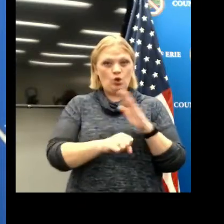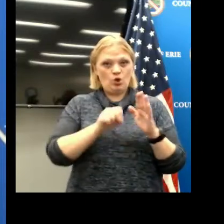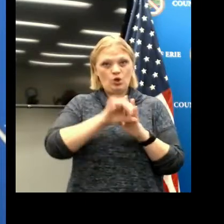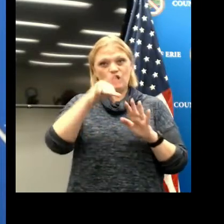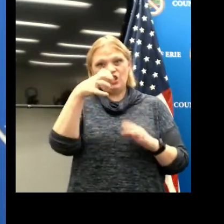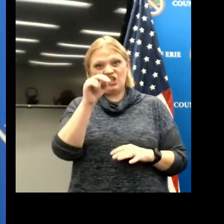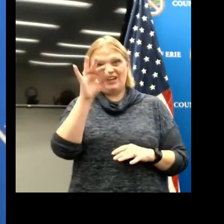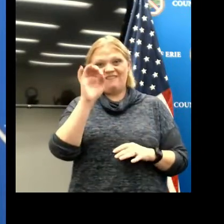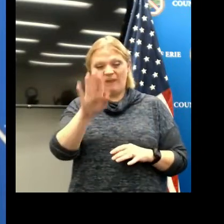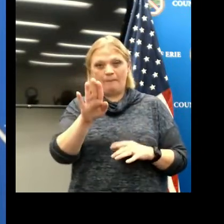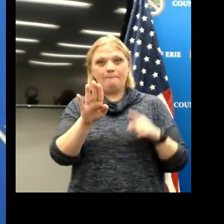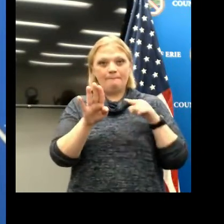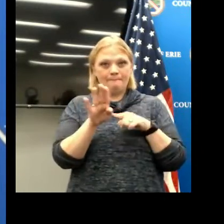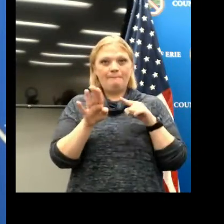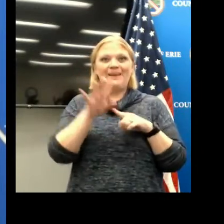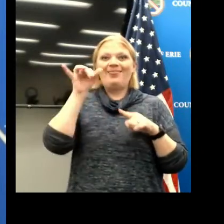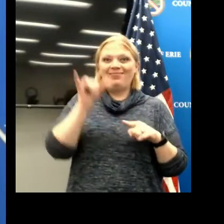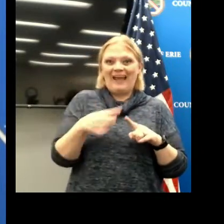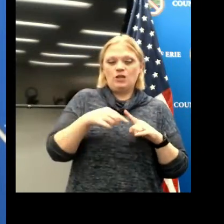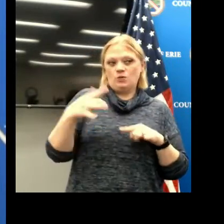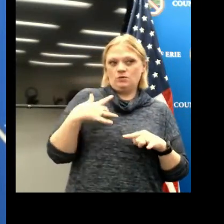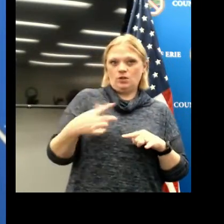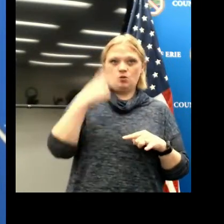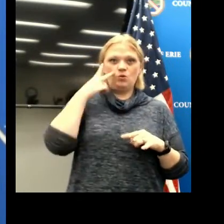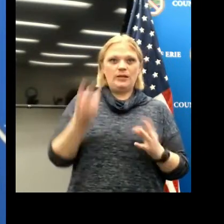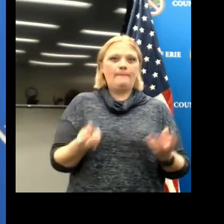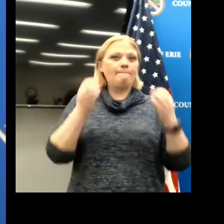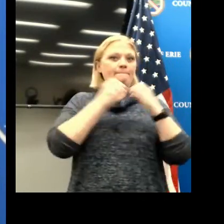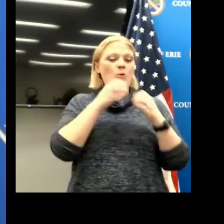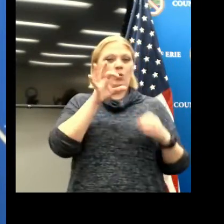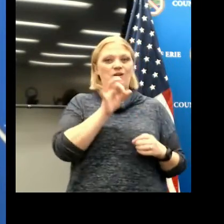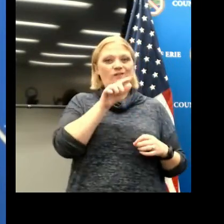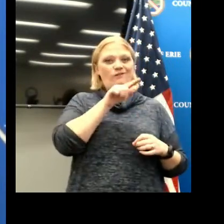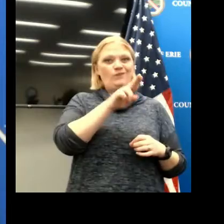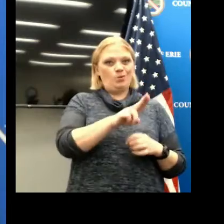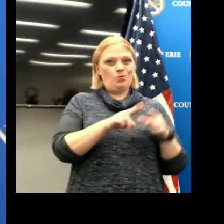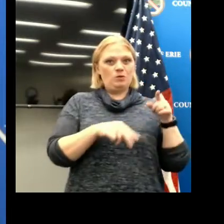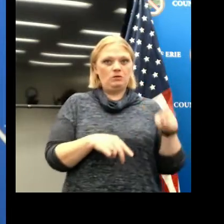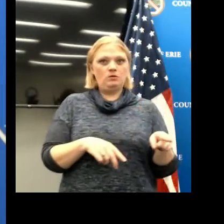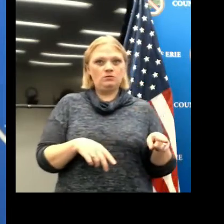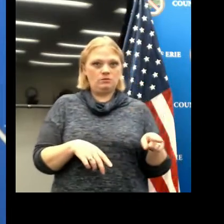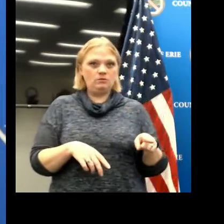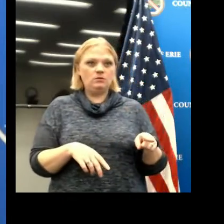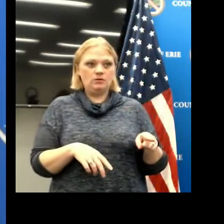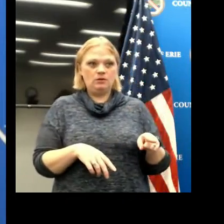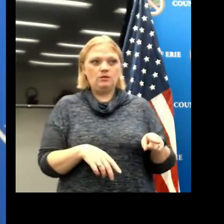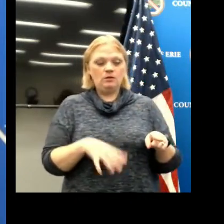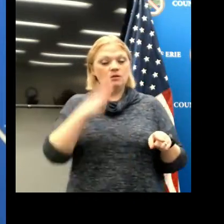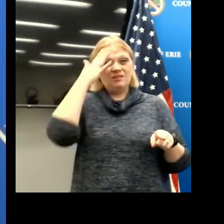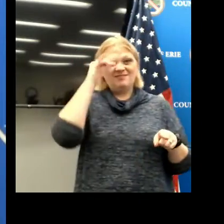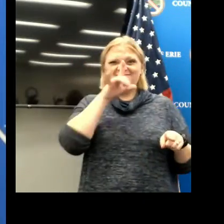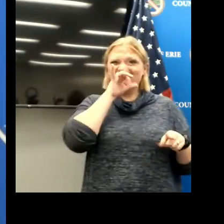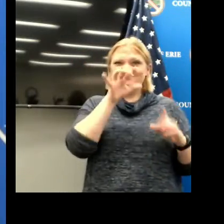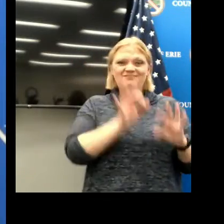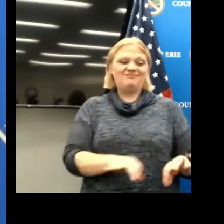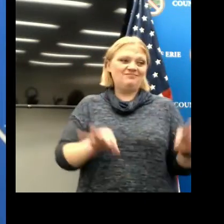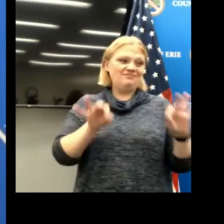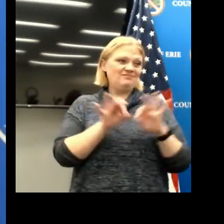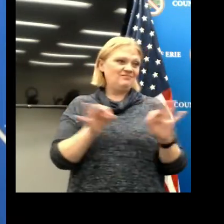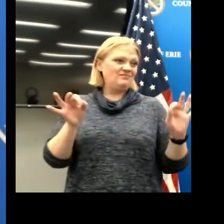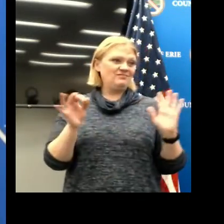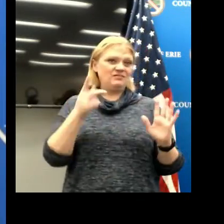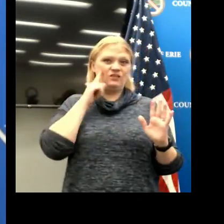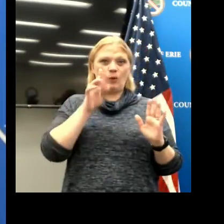January, February, is when we typically see higher rates of influenza. So then that's why it's really important for people to, if